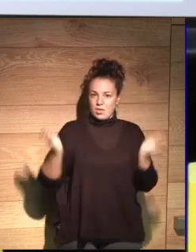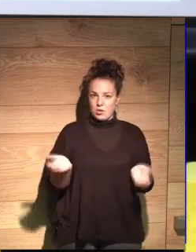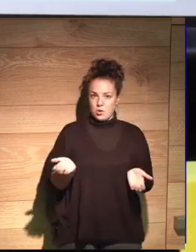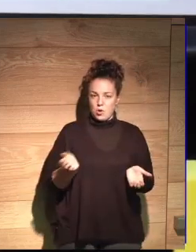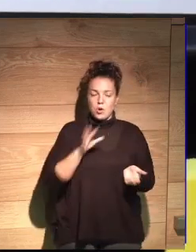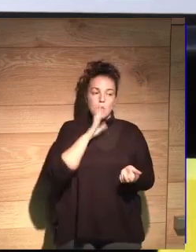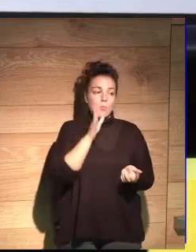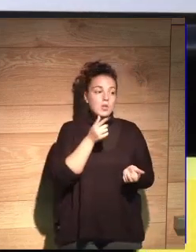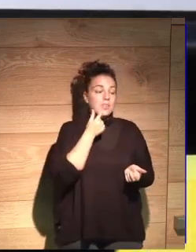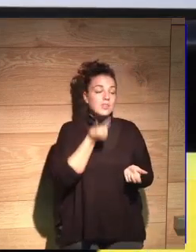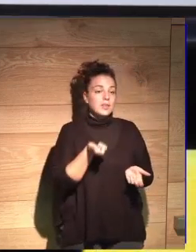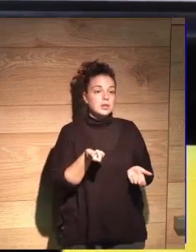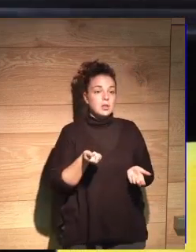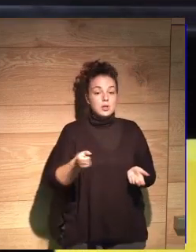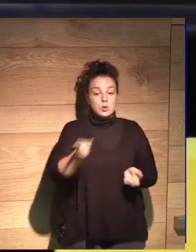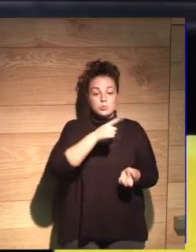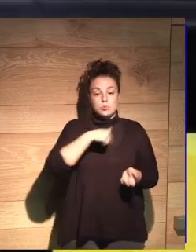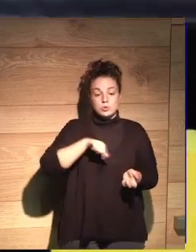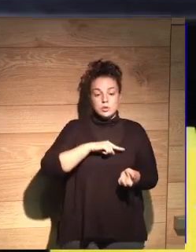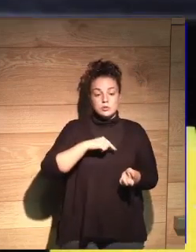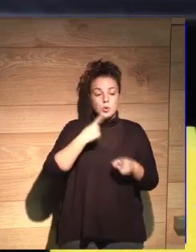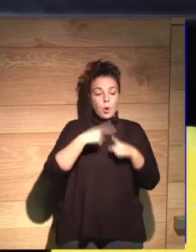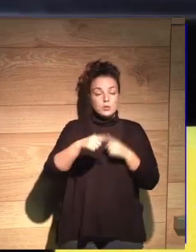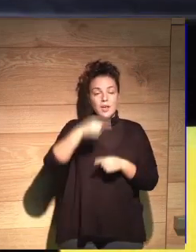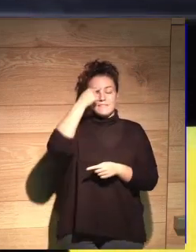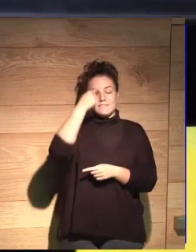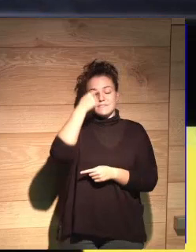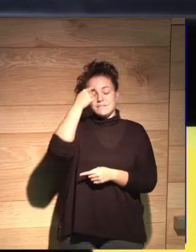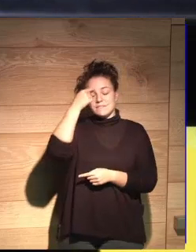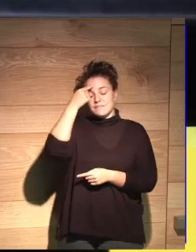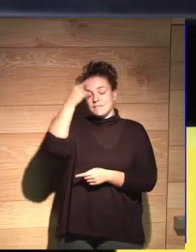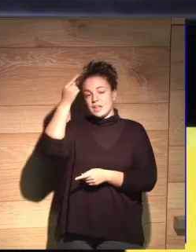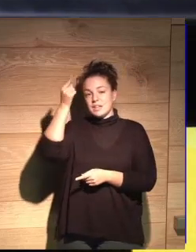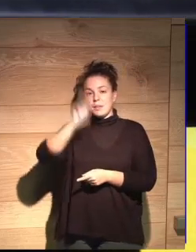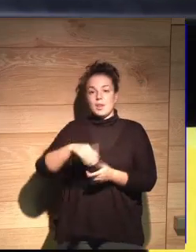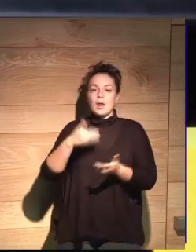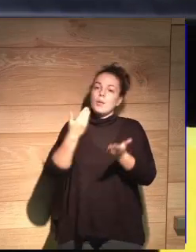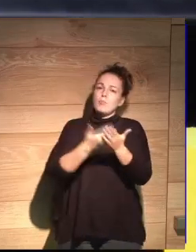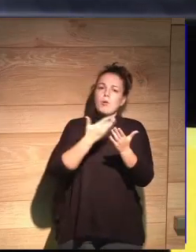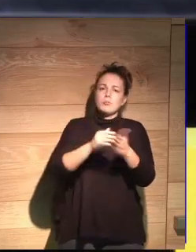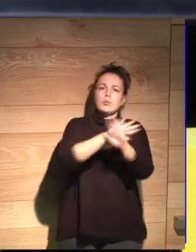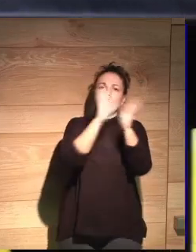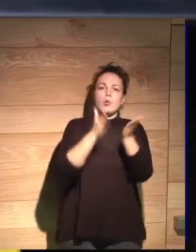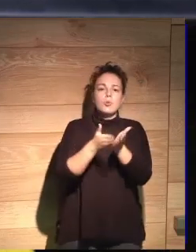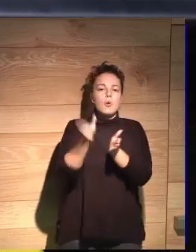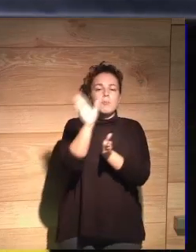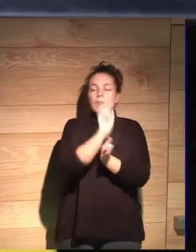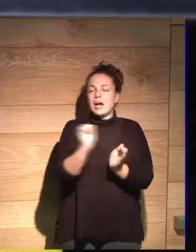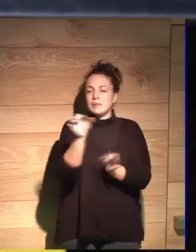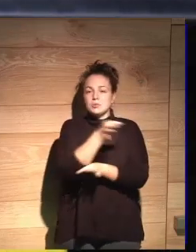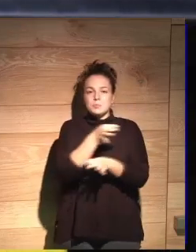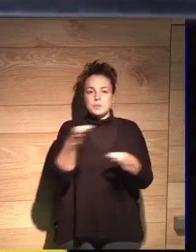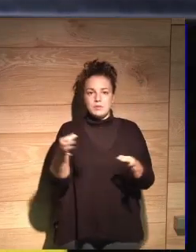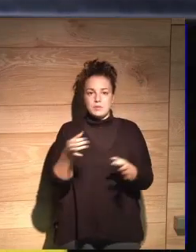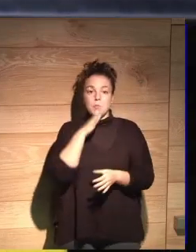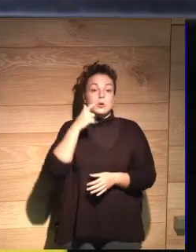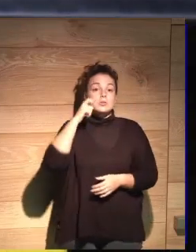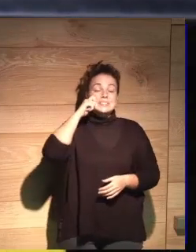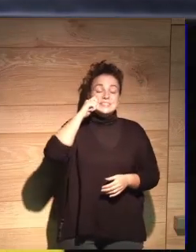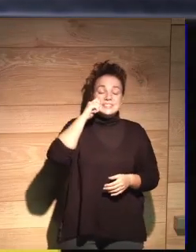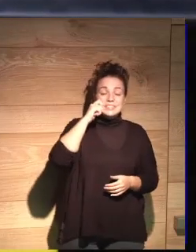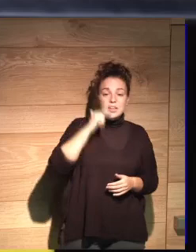all this. We are appealing to what we want, to our desires, and to promise wonderful worlds, because